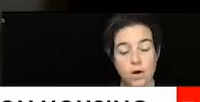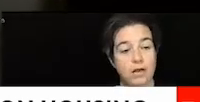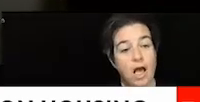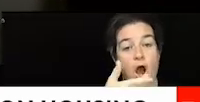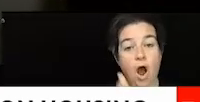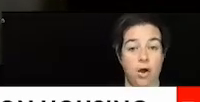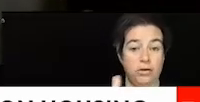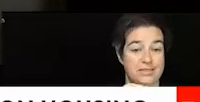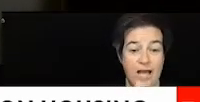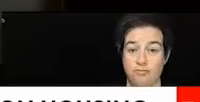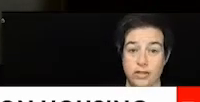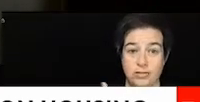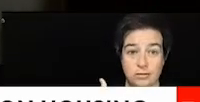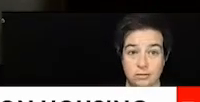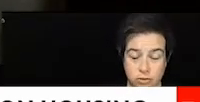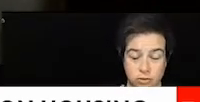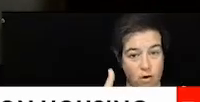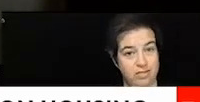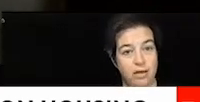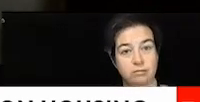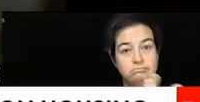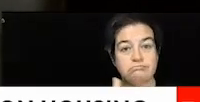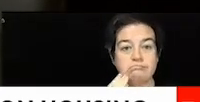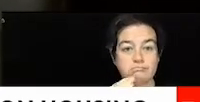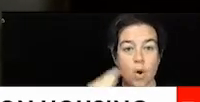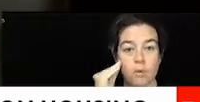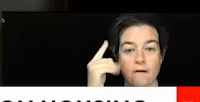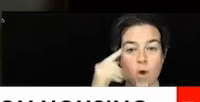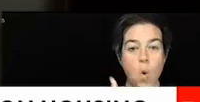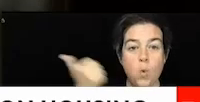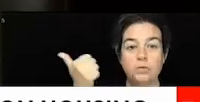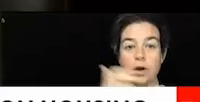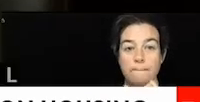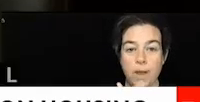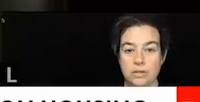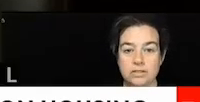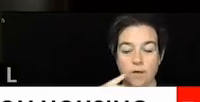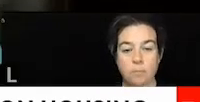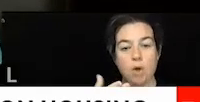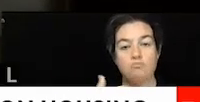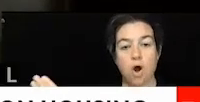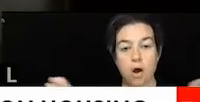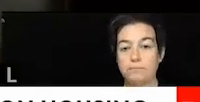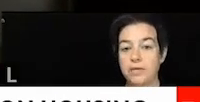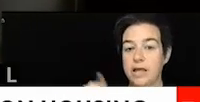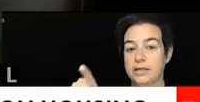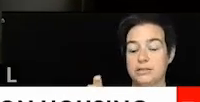non-residential construction to homes for older Americans and for the broader population. In New Bedford,